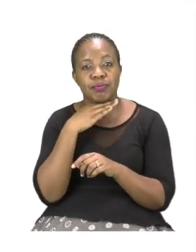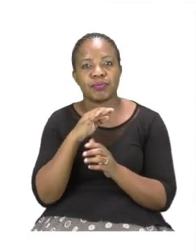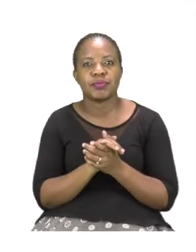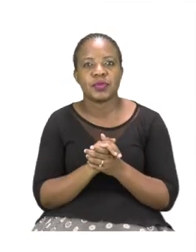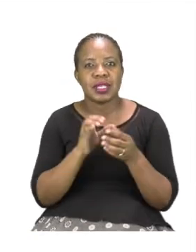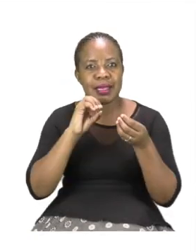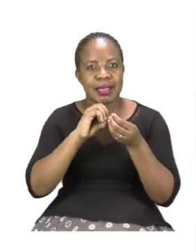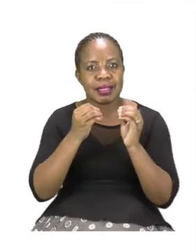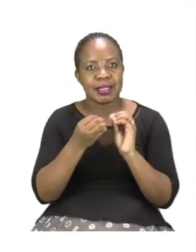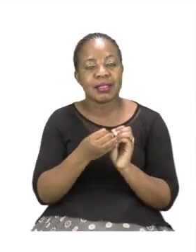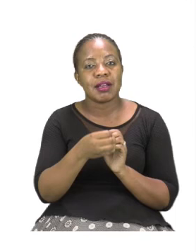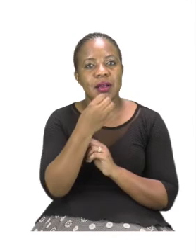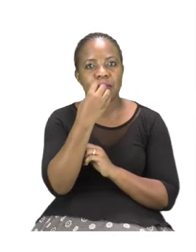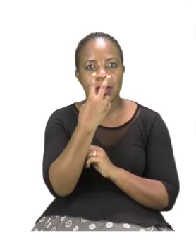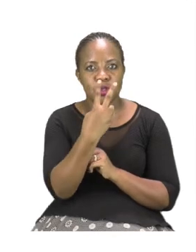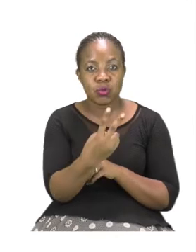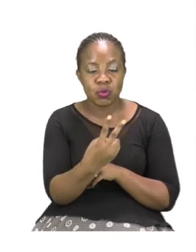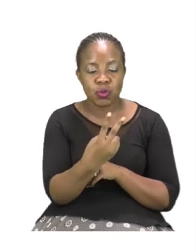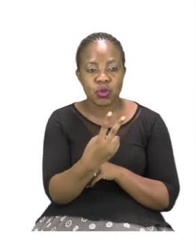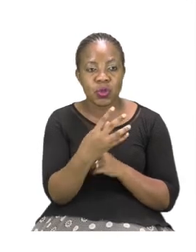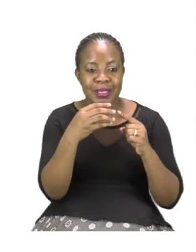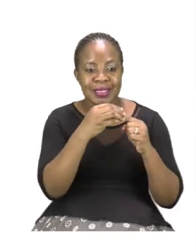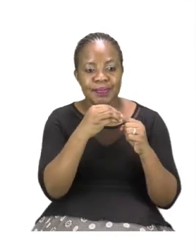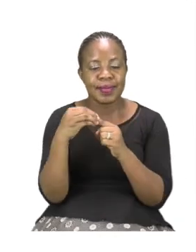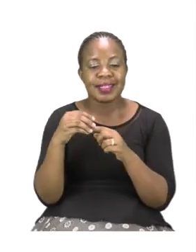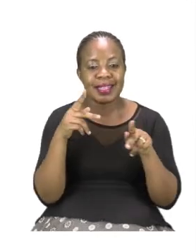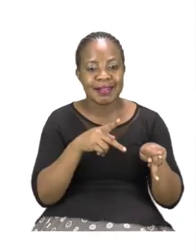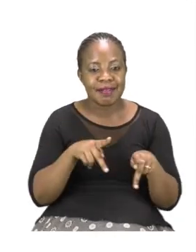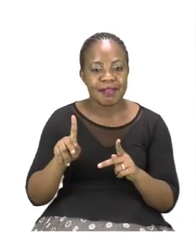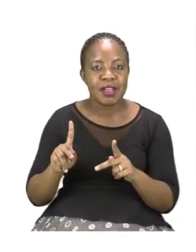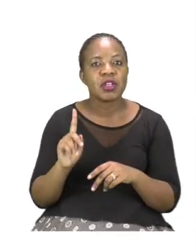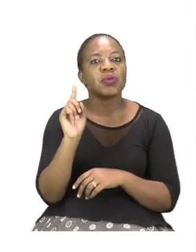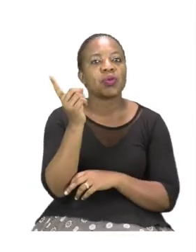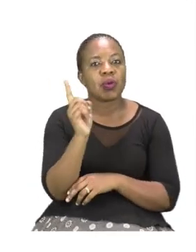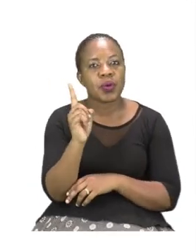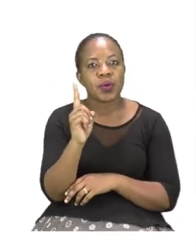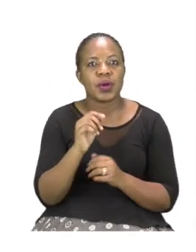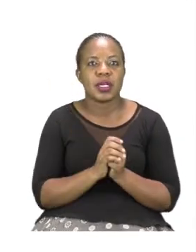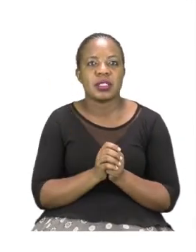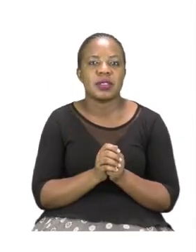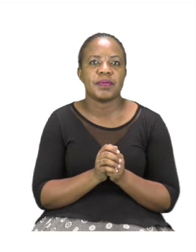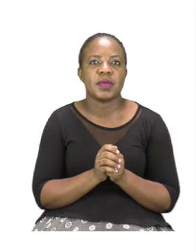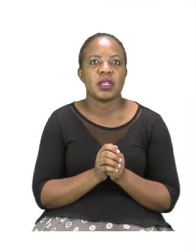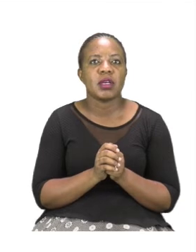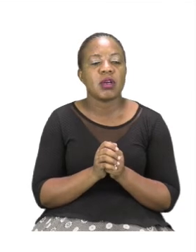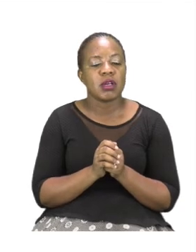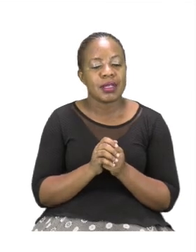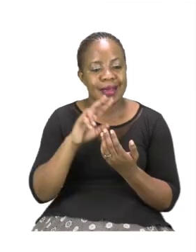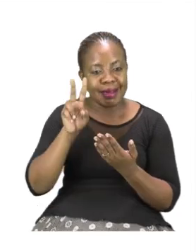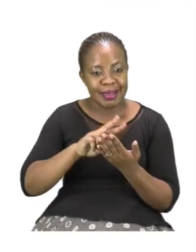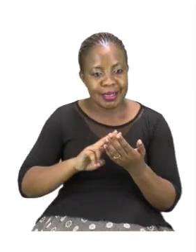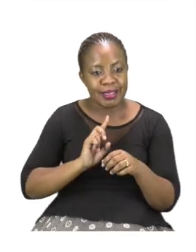the special event in the story? Which means after reading it a second time, we need to know what